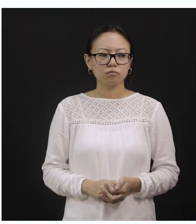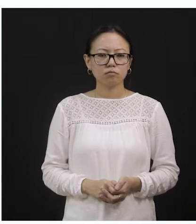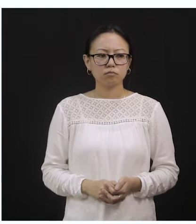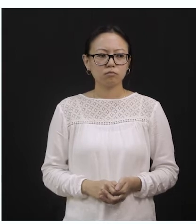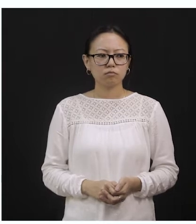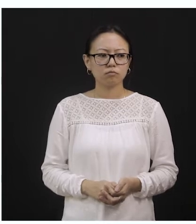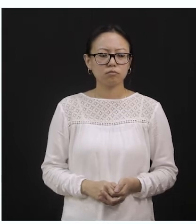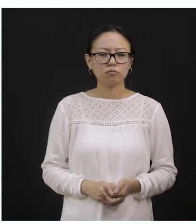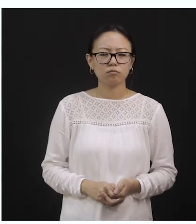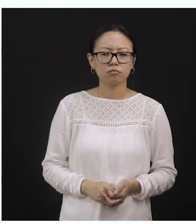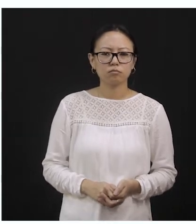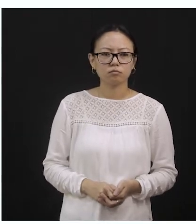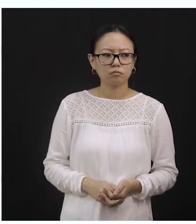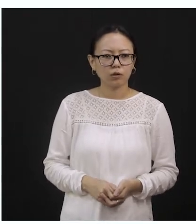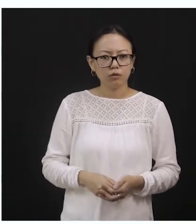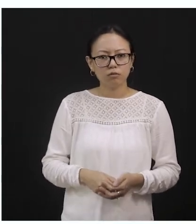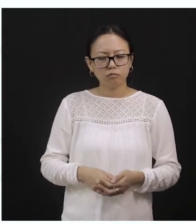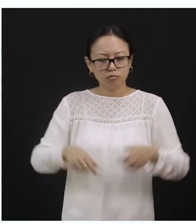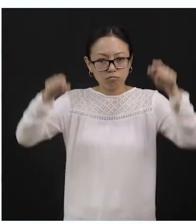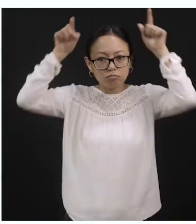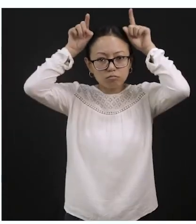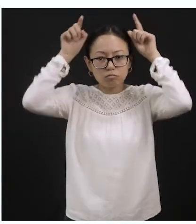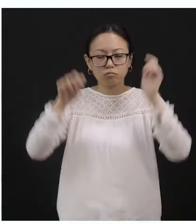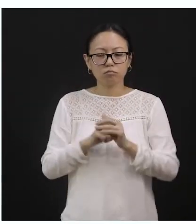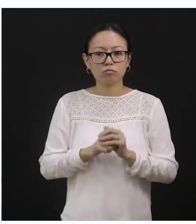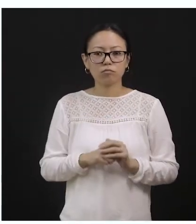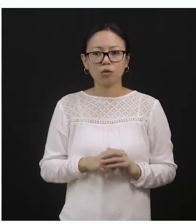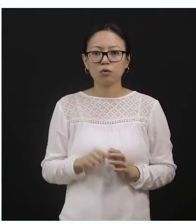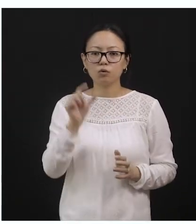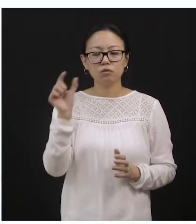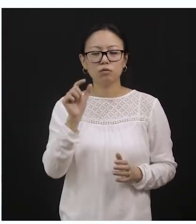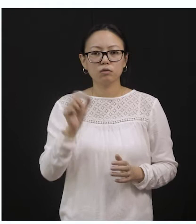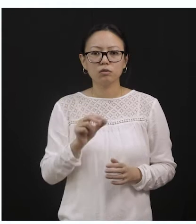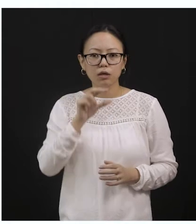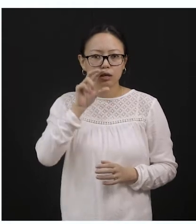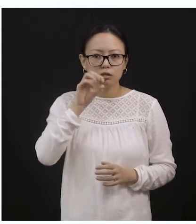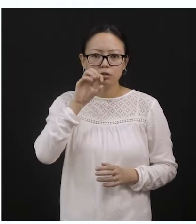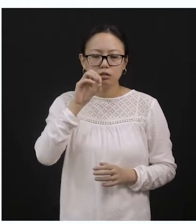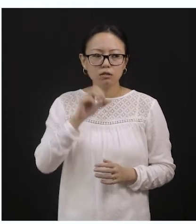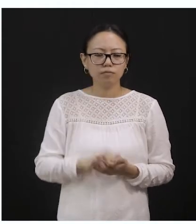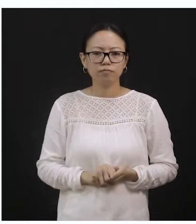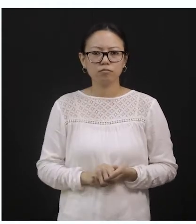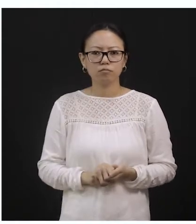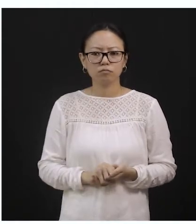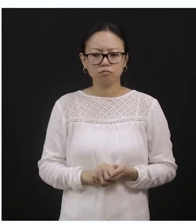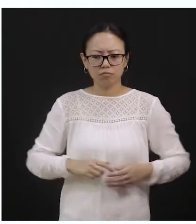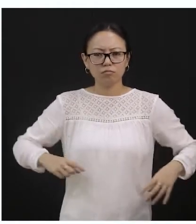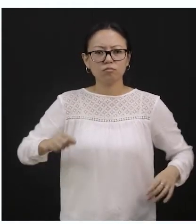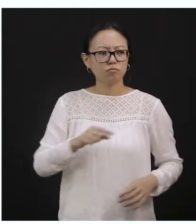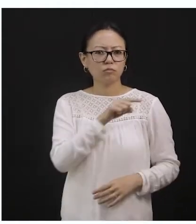mandible, which means they use this for dewing. Okay. And their waist is pinch waist, which means very small waist.